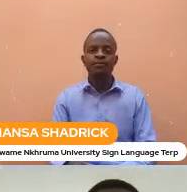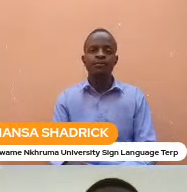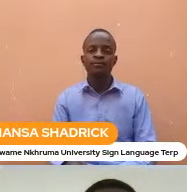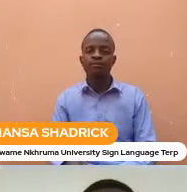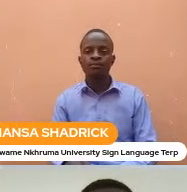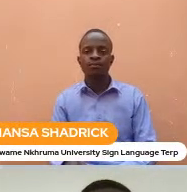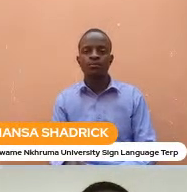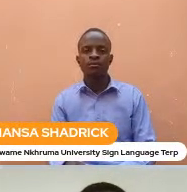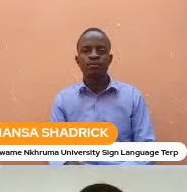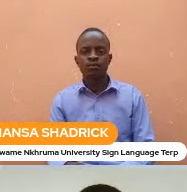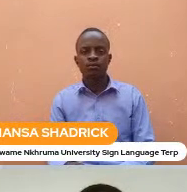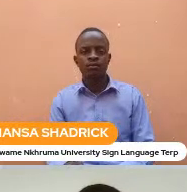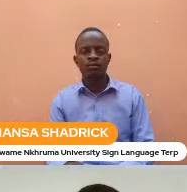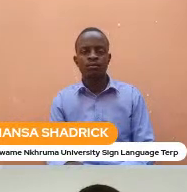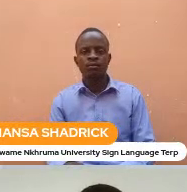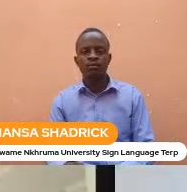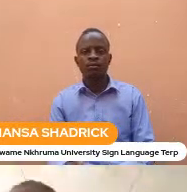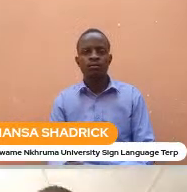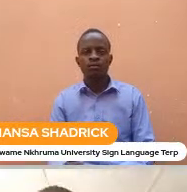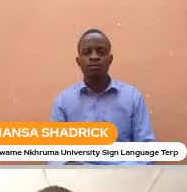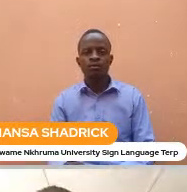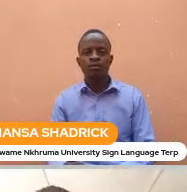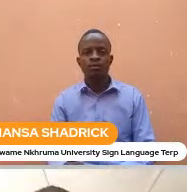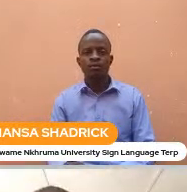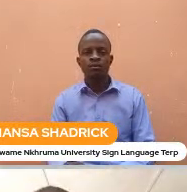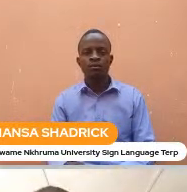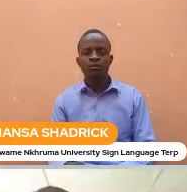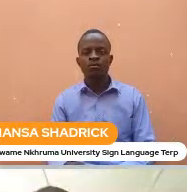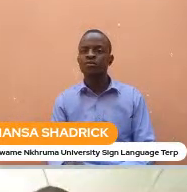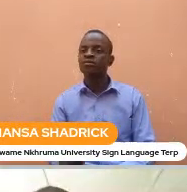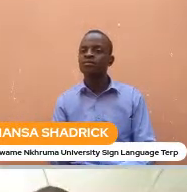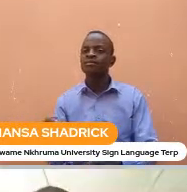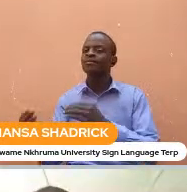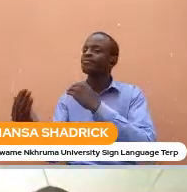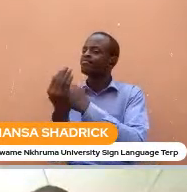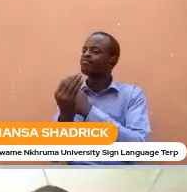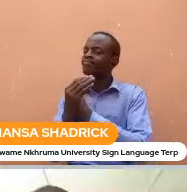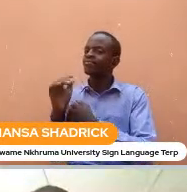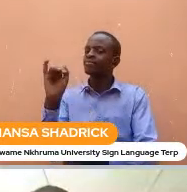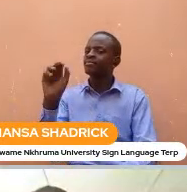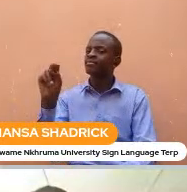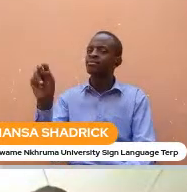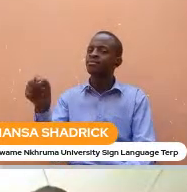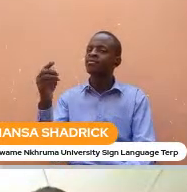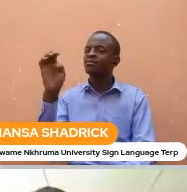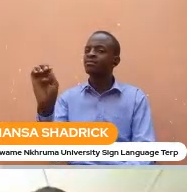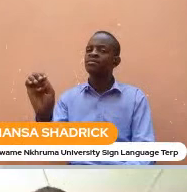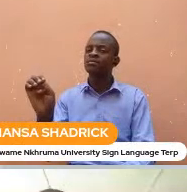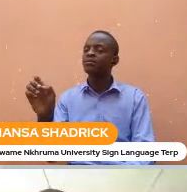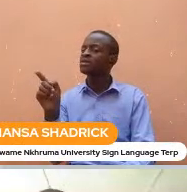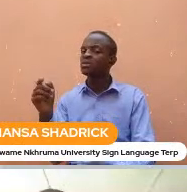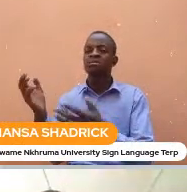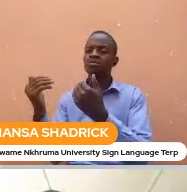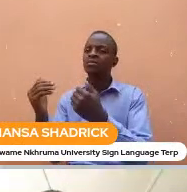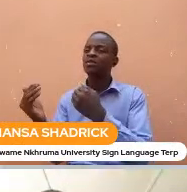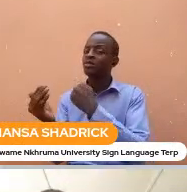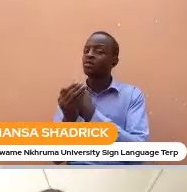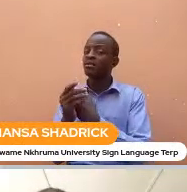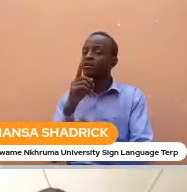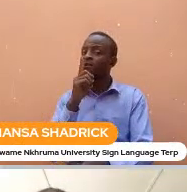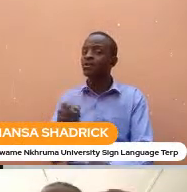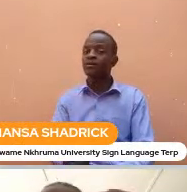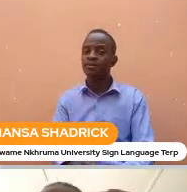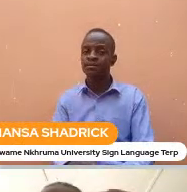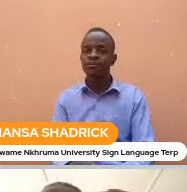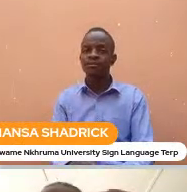Mm. Thank you so much. Yeah. Inge, do you have anything to add on from the healthcare provider's point of view?